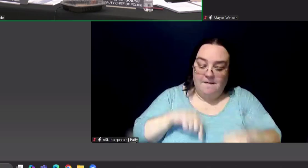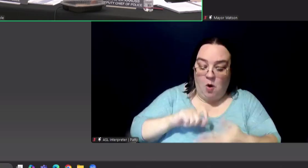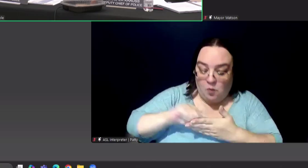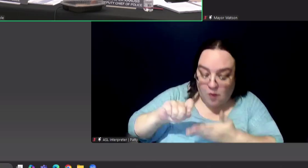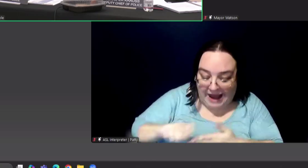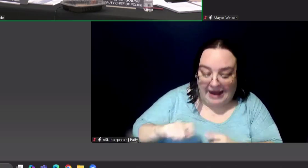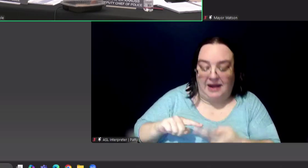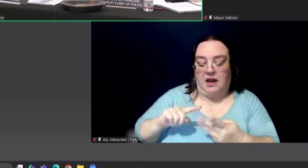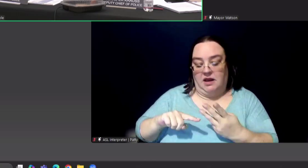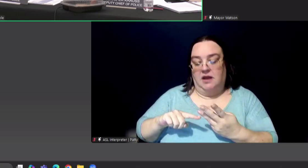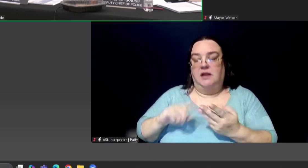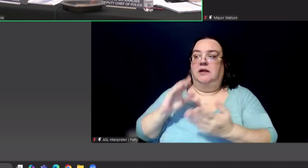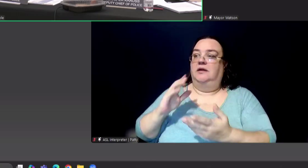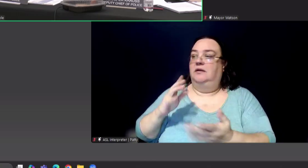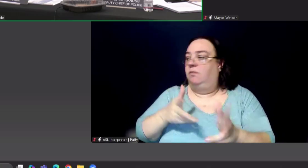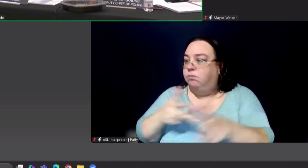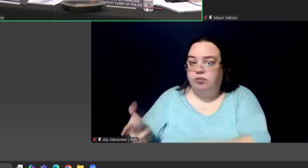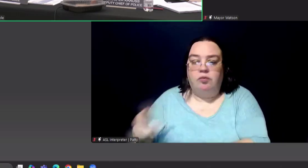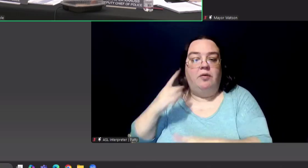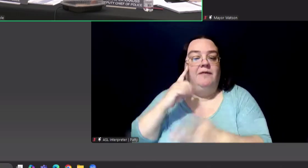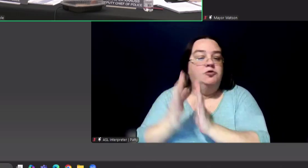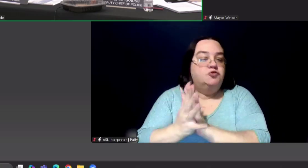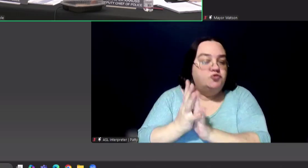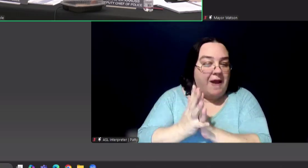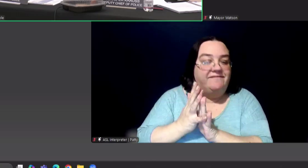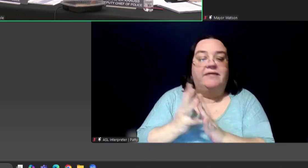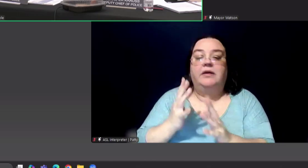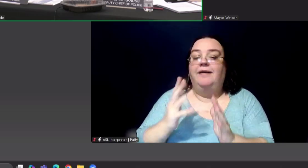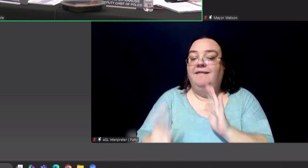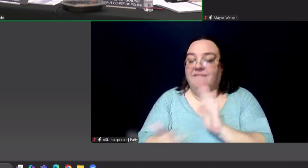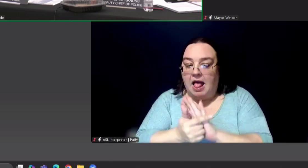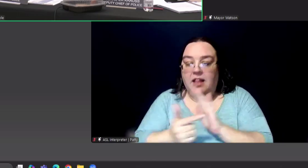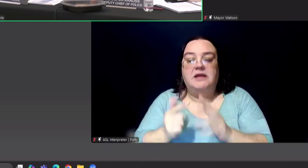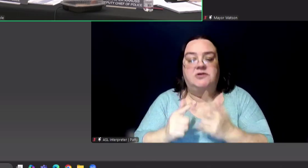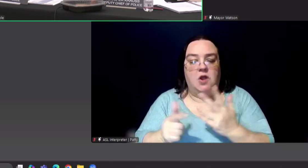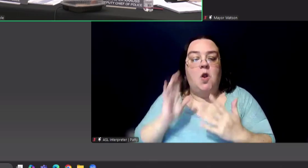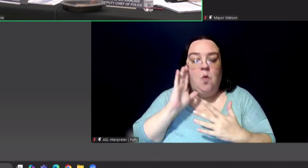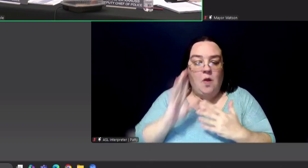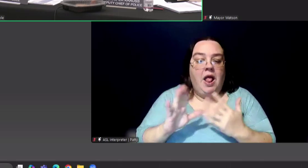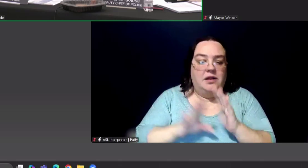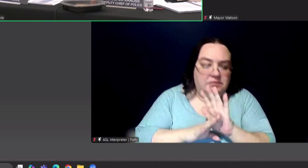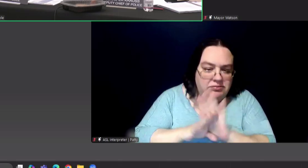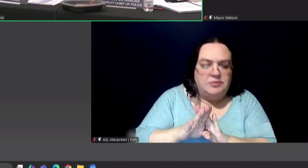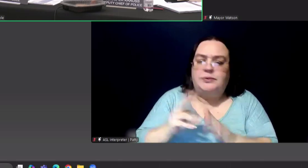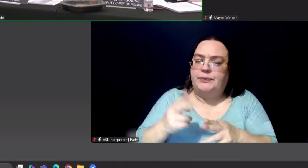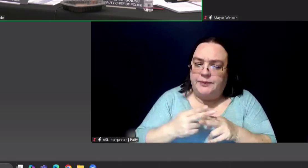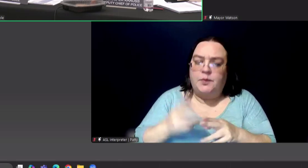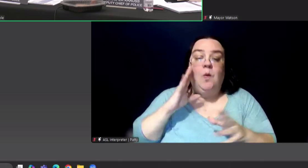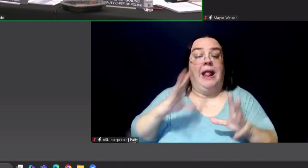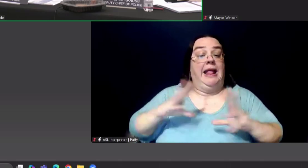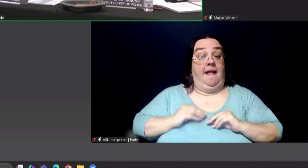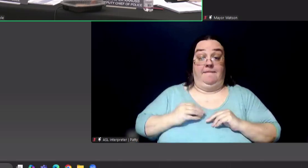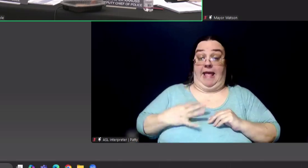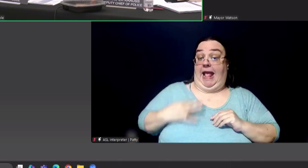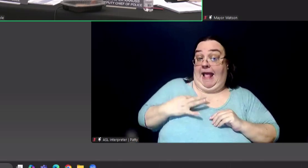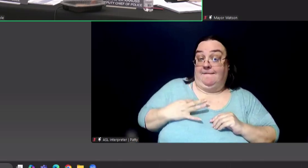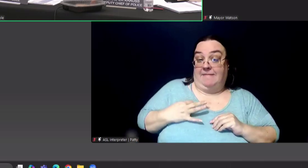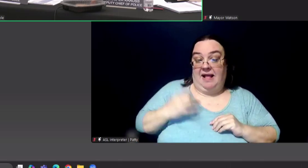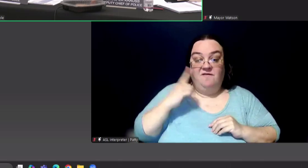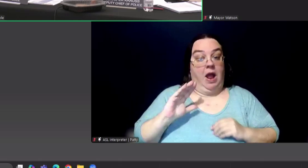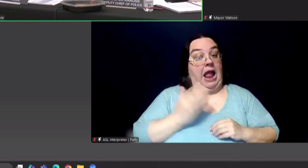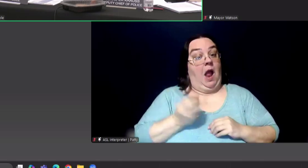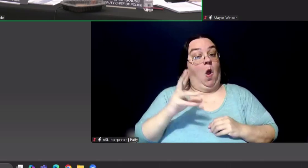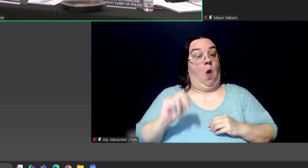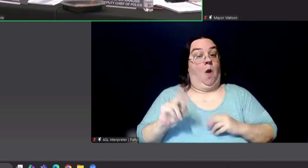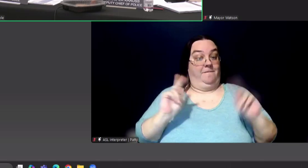that nature. So we'll be putting something out in very short order and accepting applications for our own Citizens Police